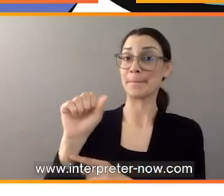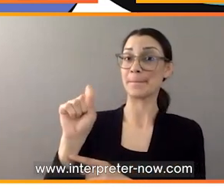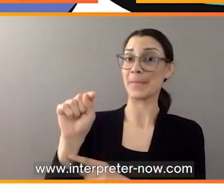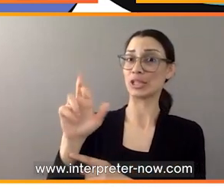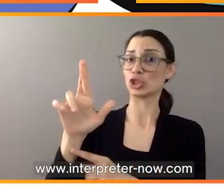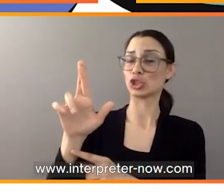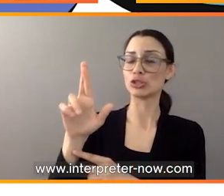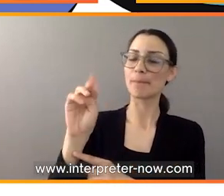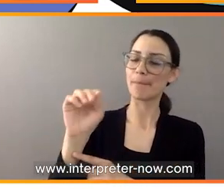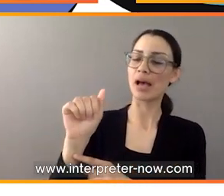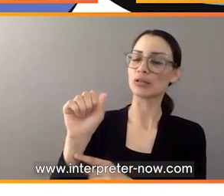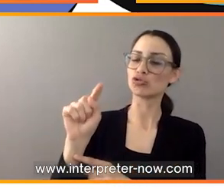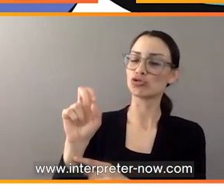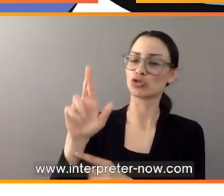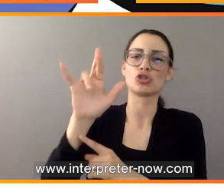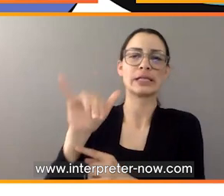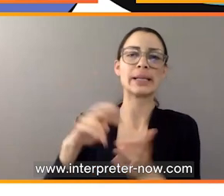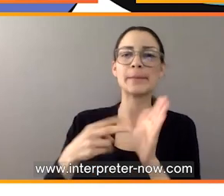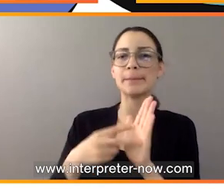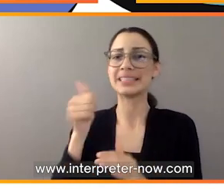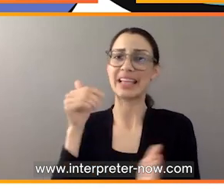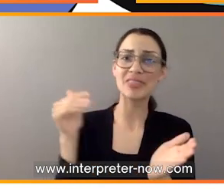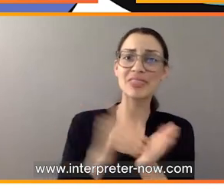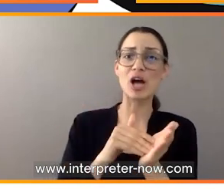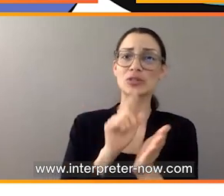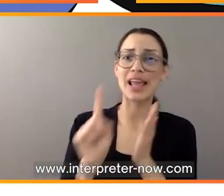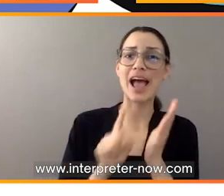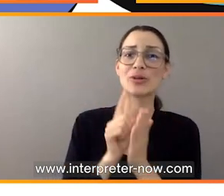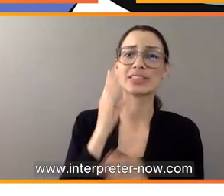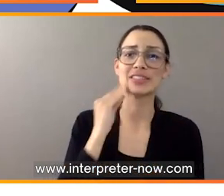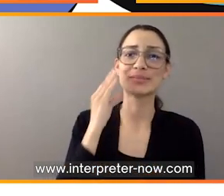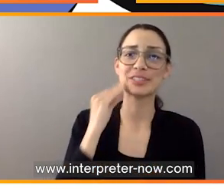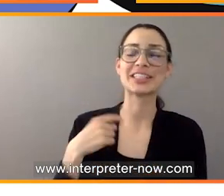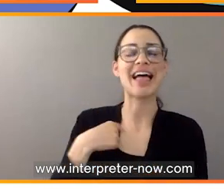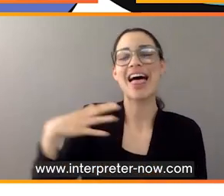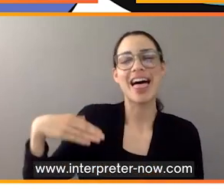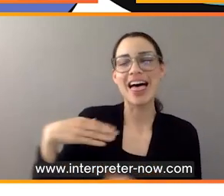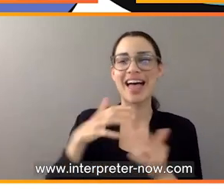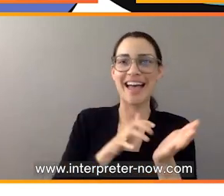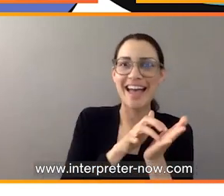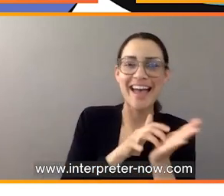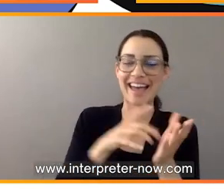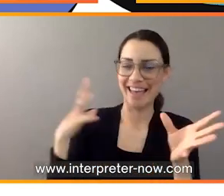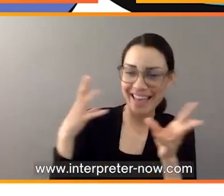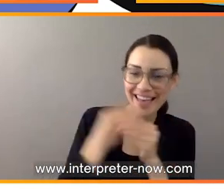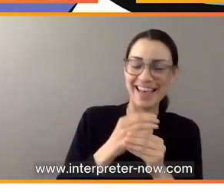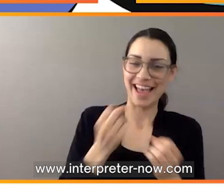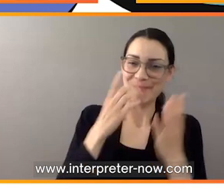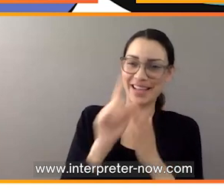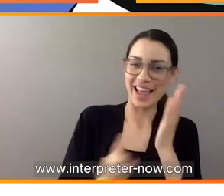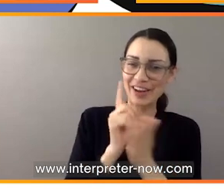and experience. And, you know, I'm not going to add up all the years, but for sure, it's more than 10,000 hours of shaping cultures